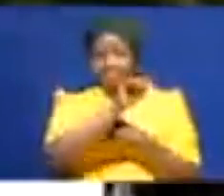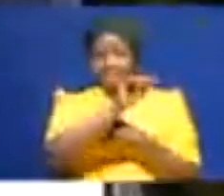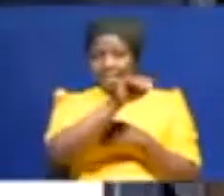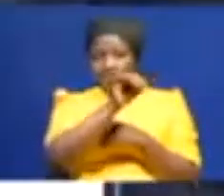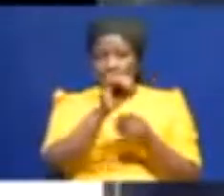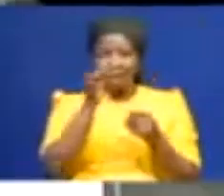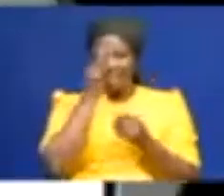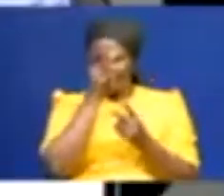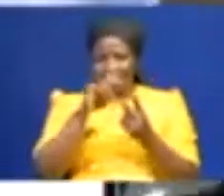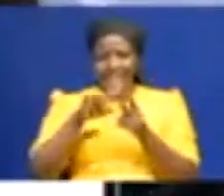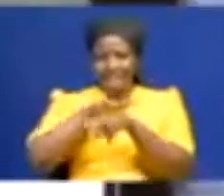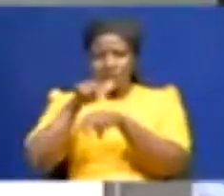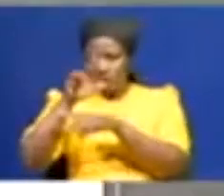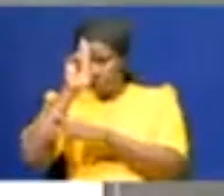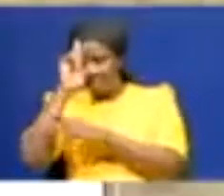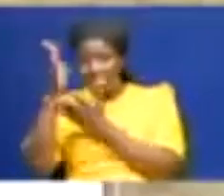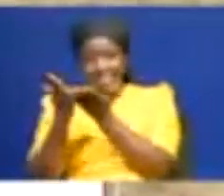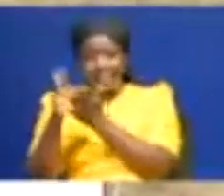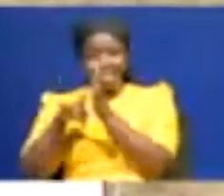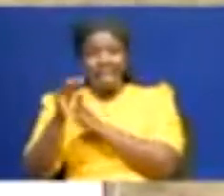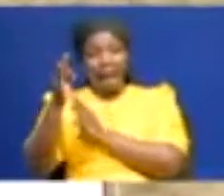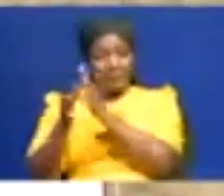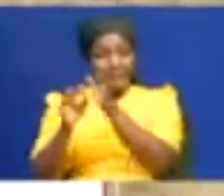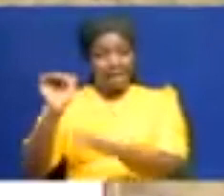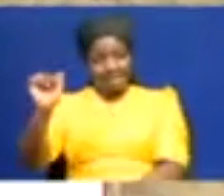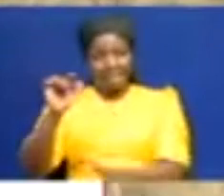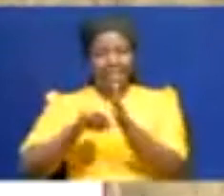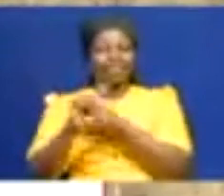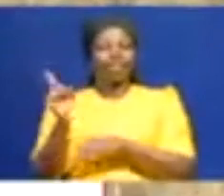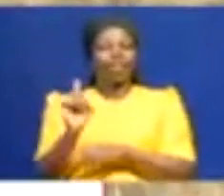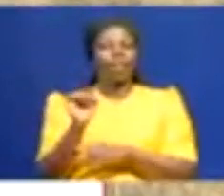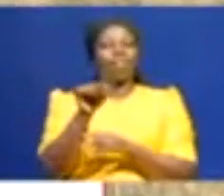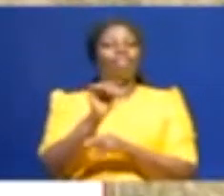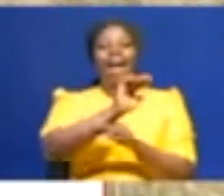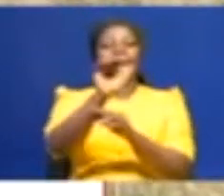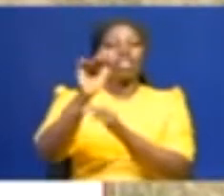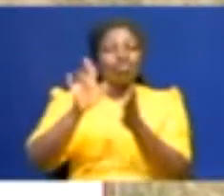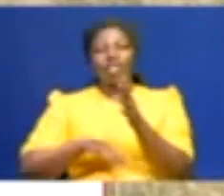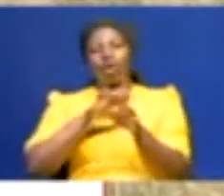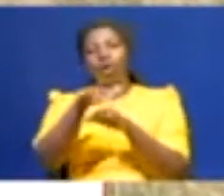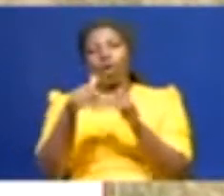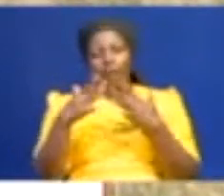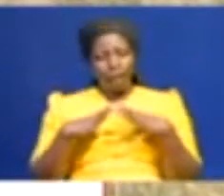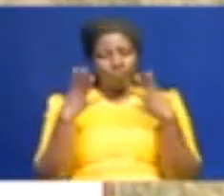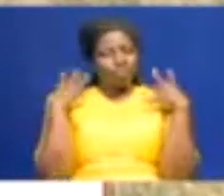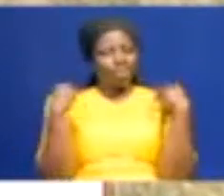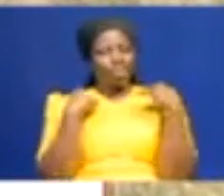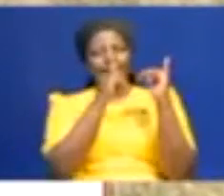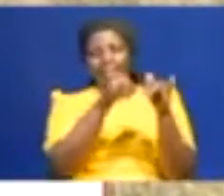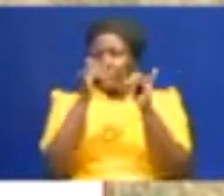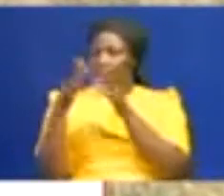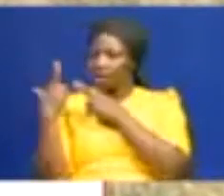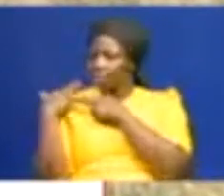Police College in Bakasi A in Nairobi. The clarion call remains that everyone should exercise their individual responsibility to ensure that